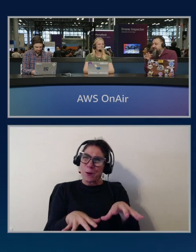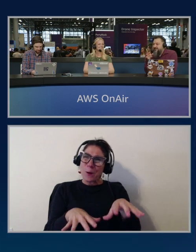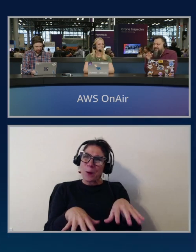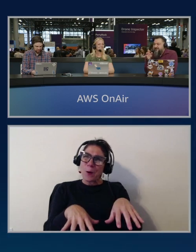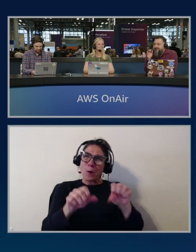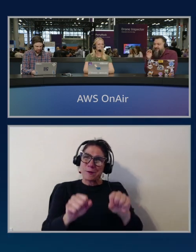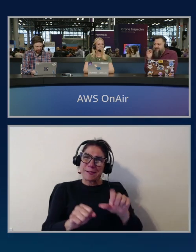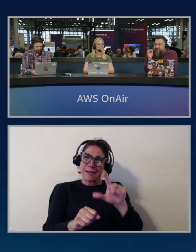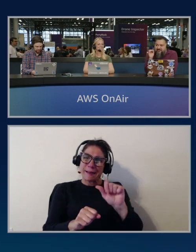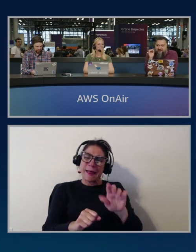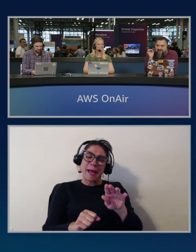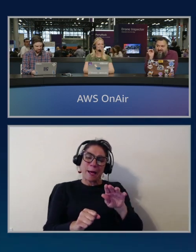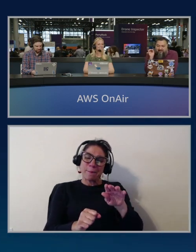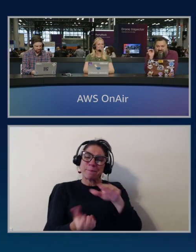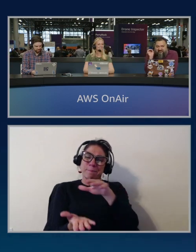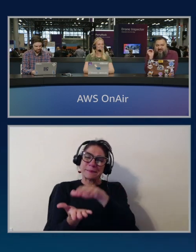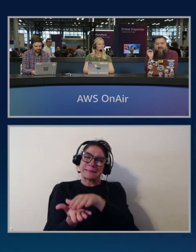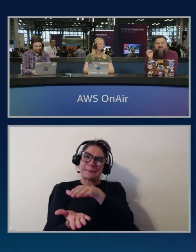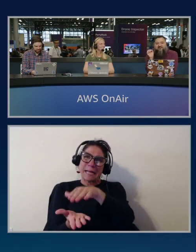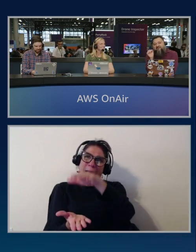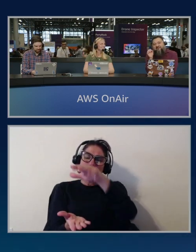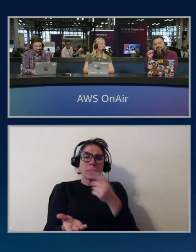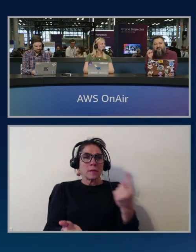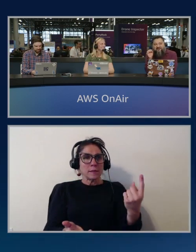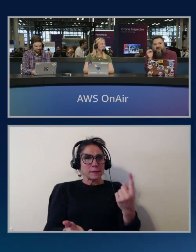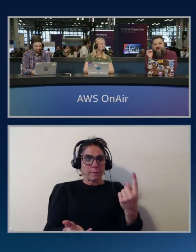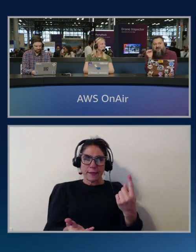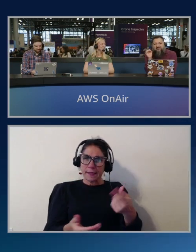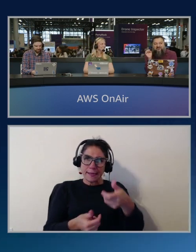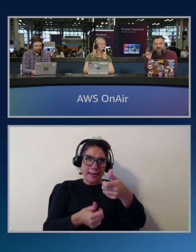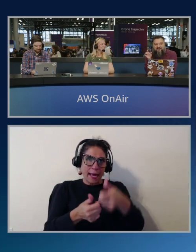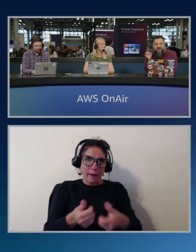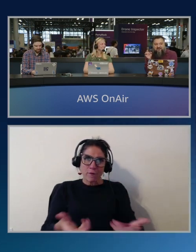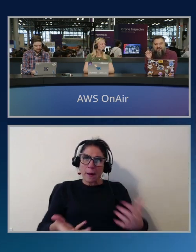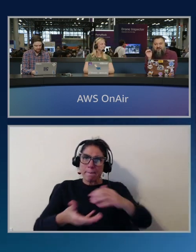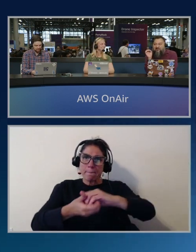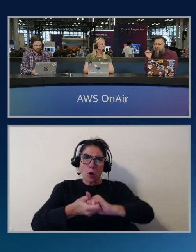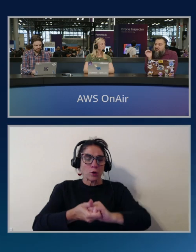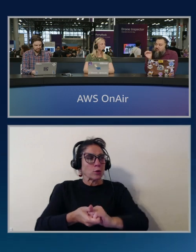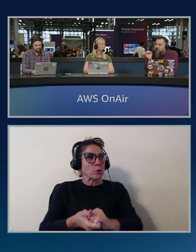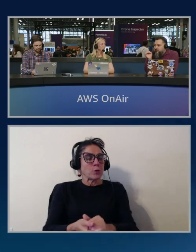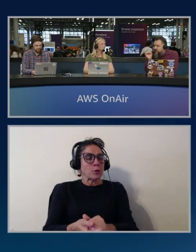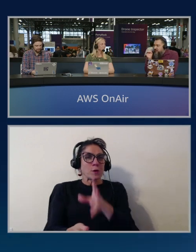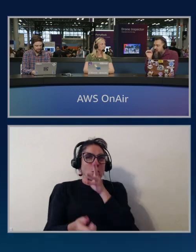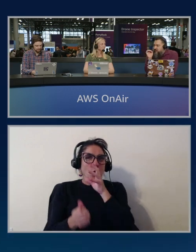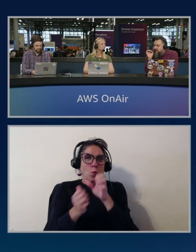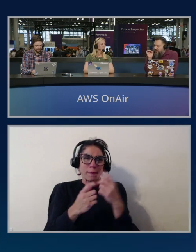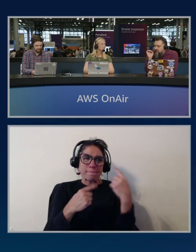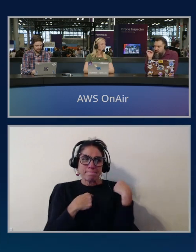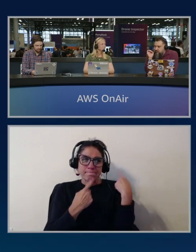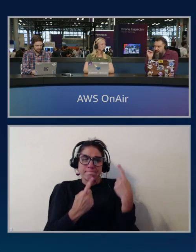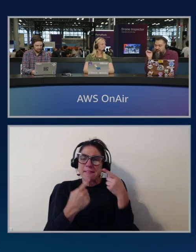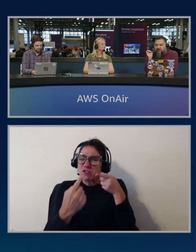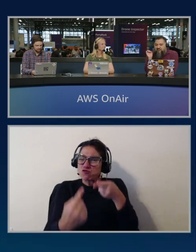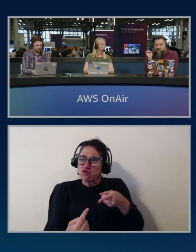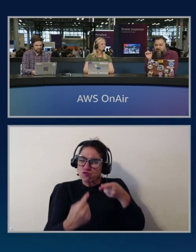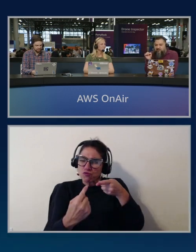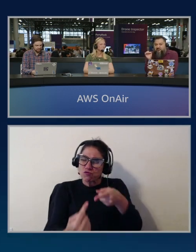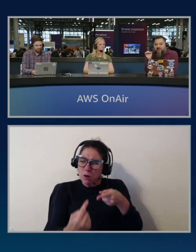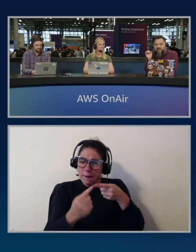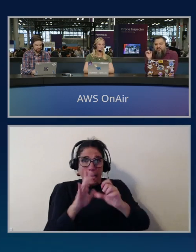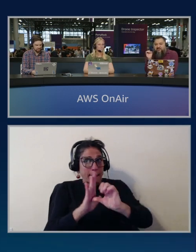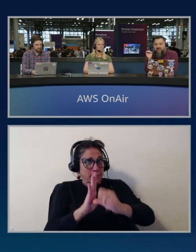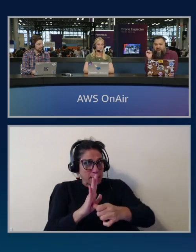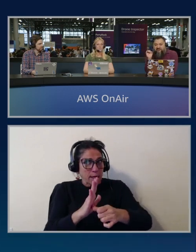stack. Just something that every single partner that I ever speak to, they struggle, and I do emphasize